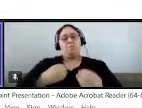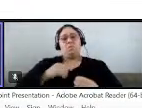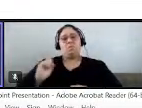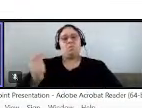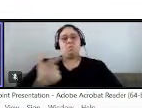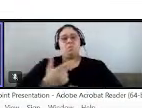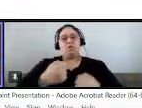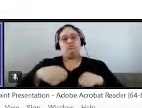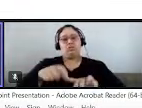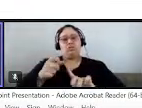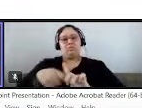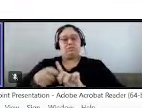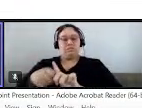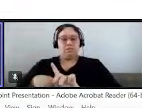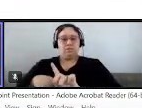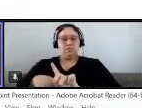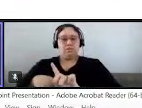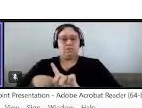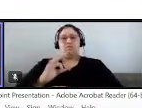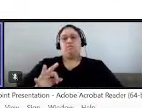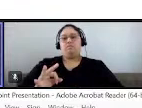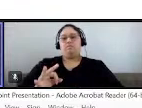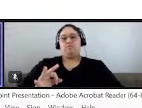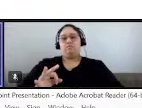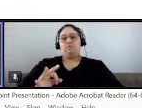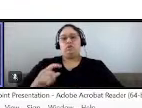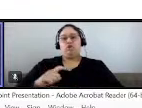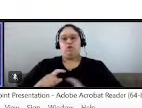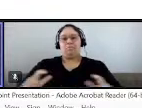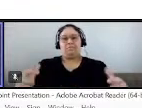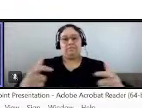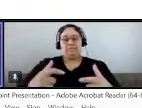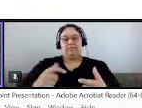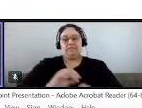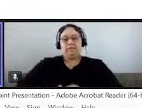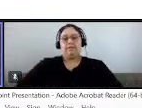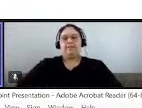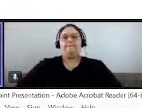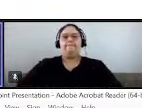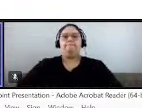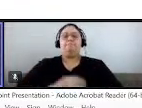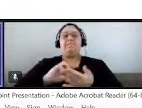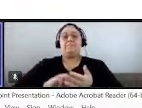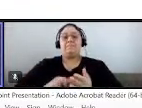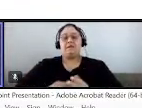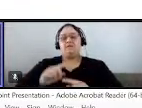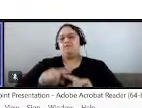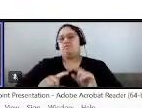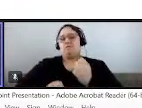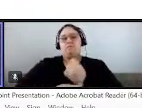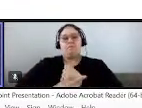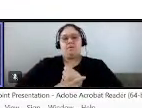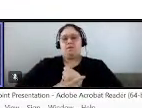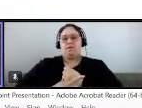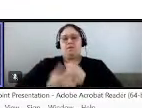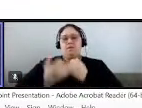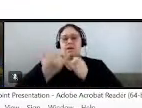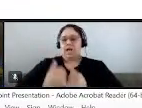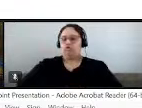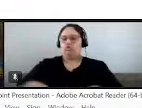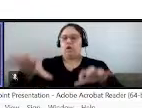all of the chairpersons of committees, planning cannot happen in